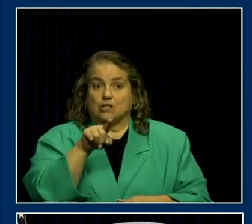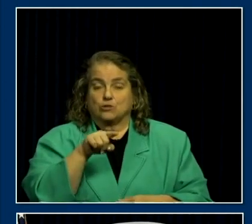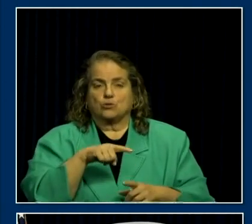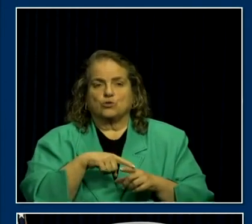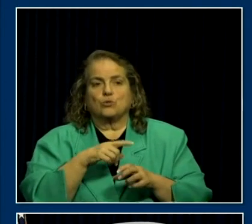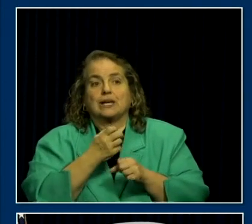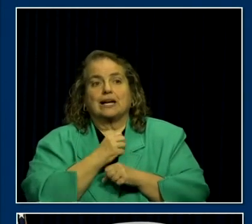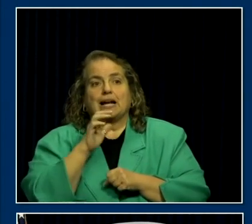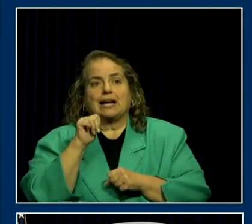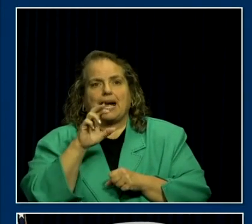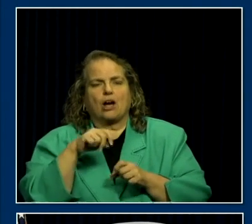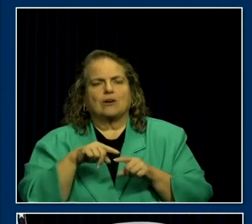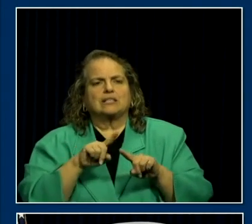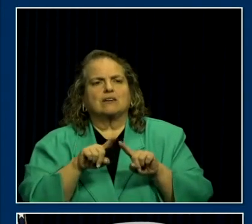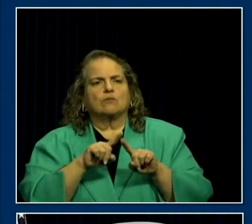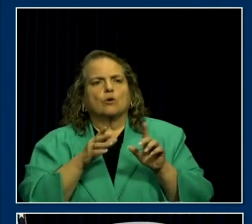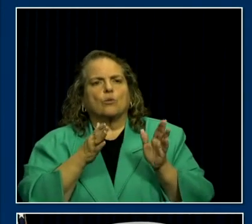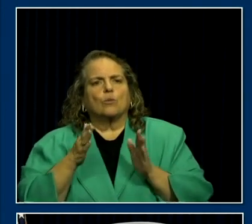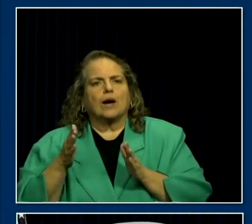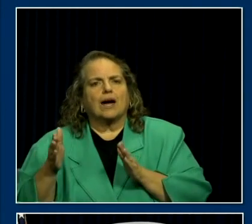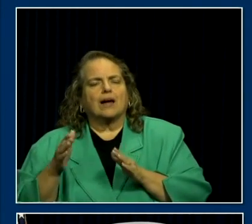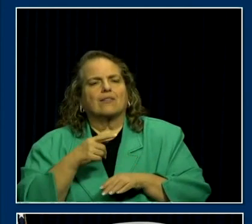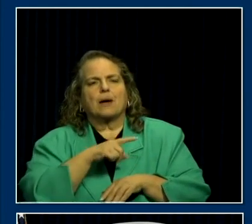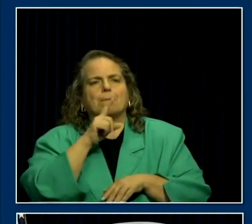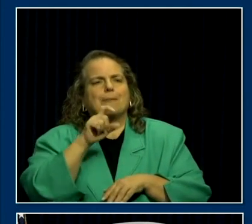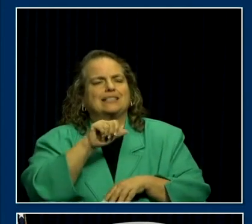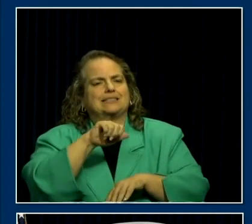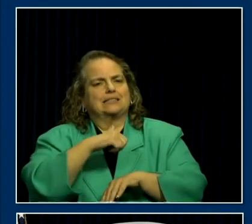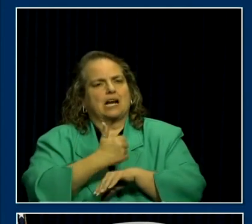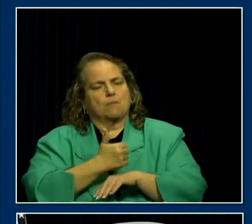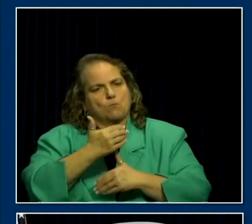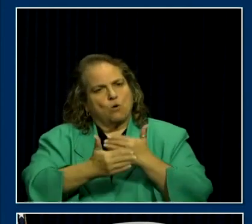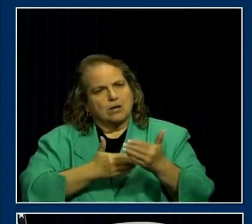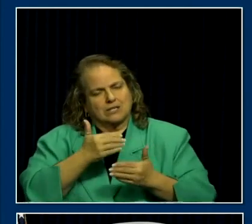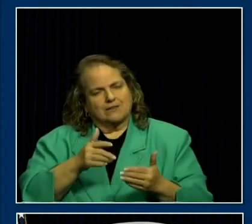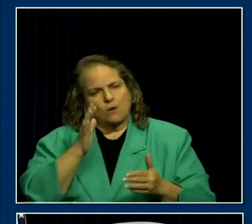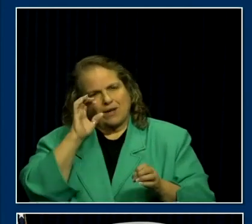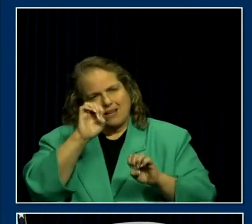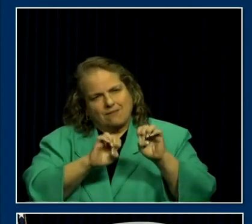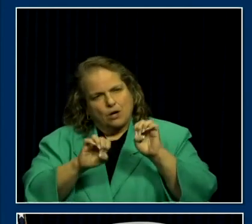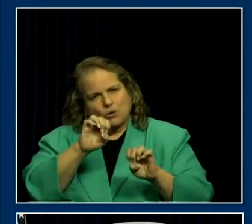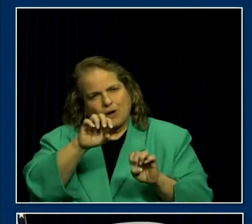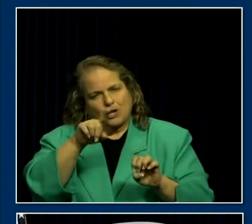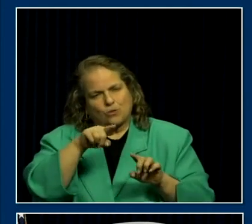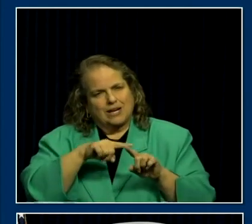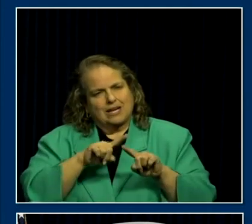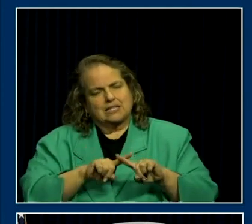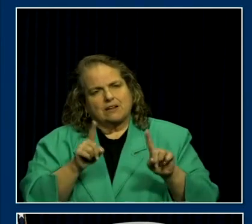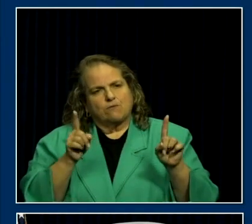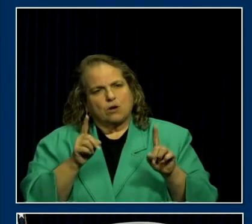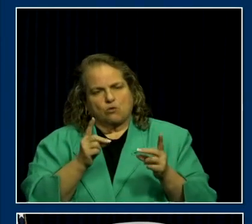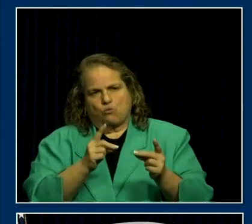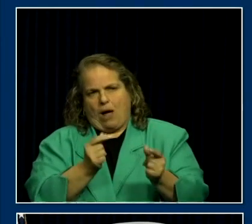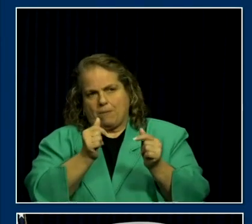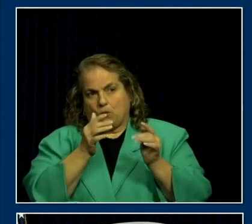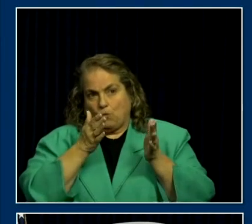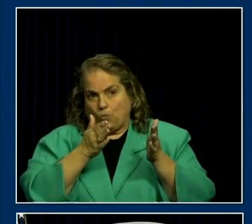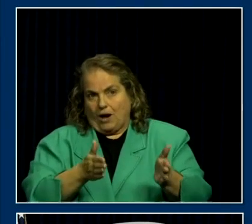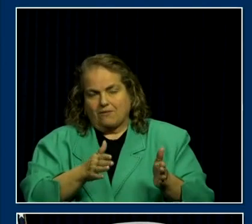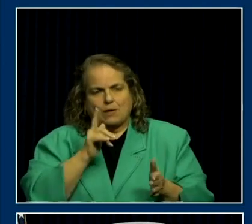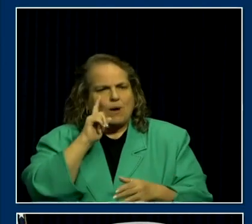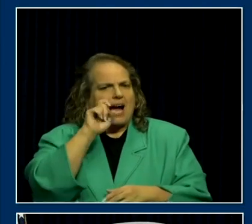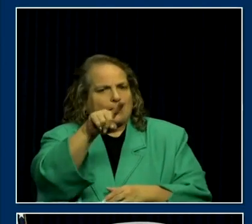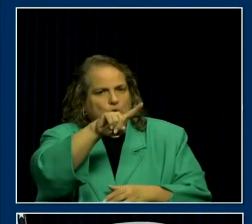some different ways. They're going to have to set up processes where they evaluate you in a streamlined, rapid way. They're going to ask you